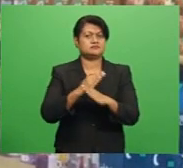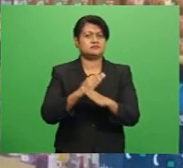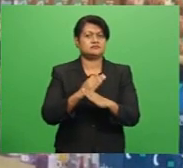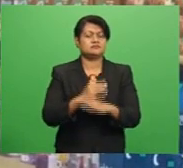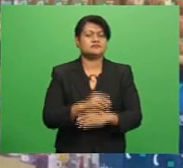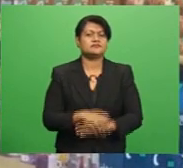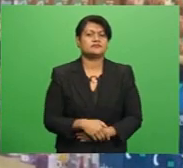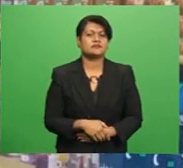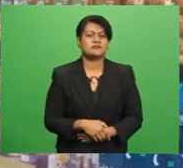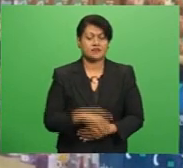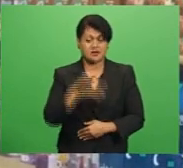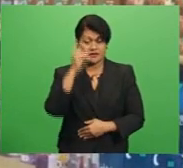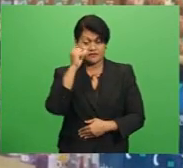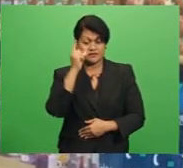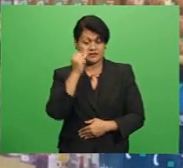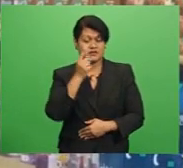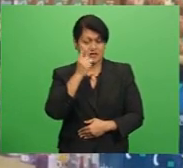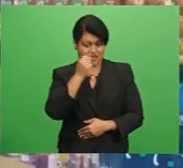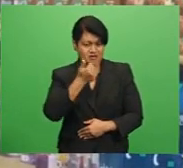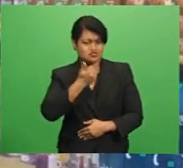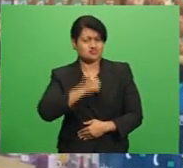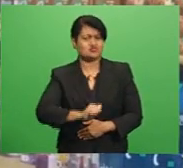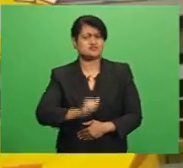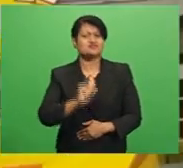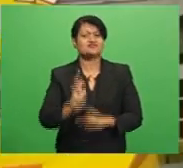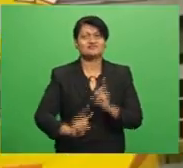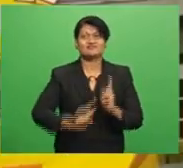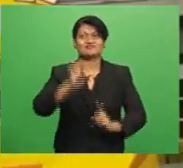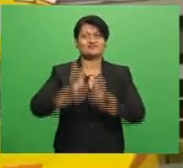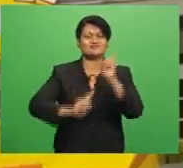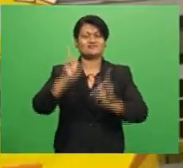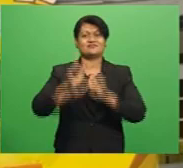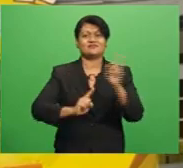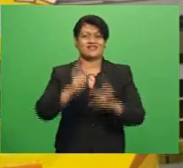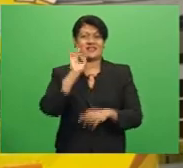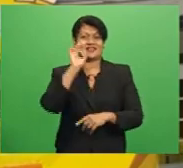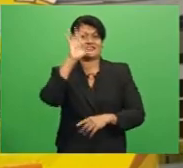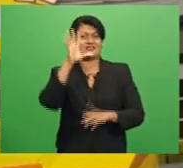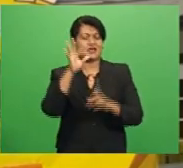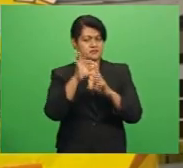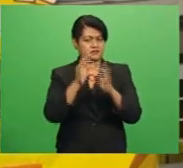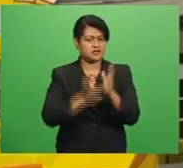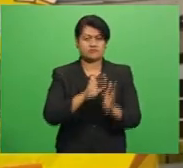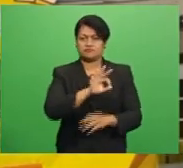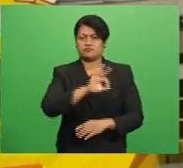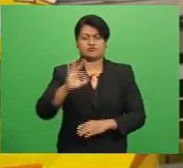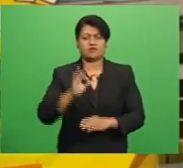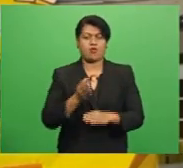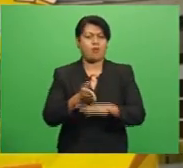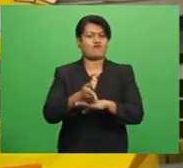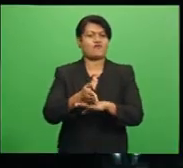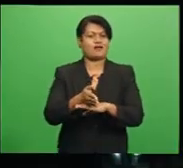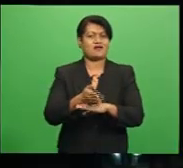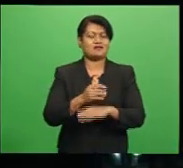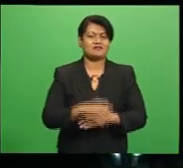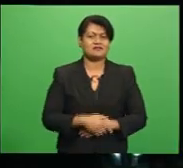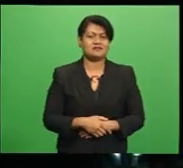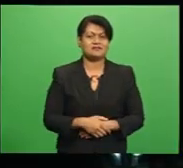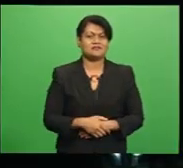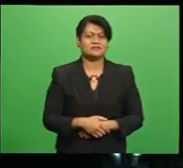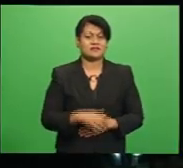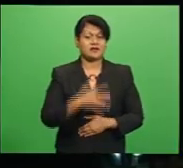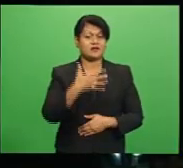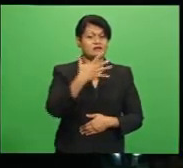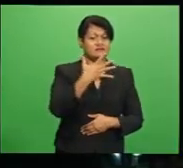Department says Fijians can only use fireworks until 10 p.m. and not at midnight. This also applies between 5